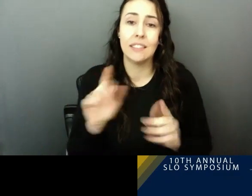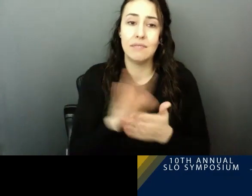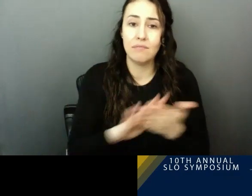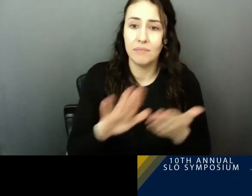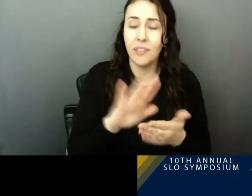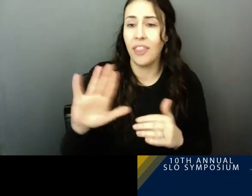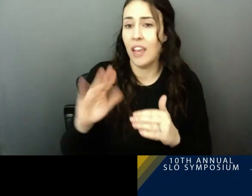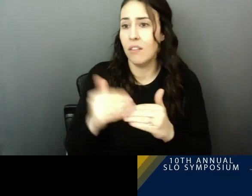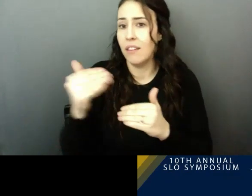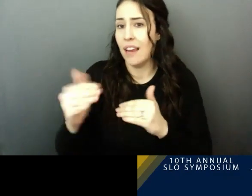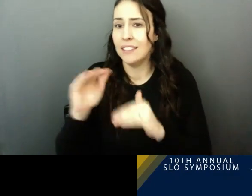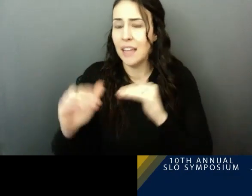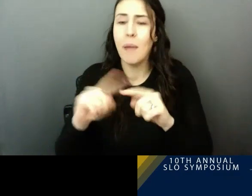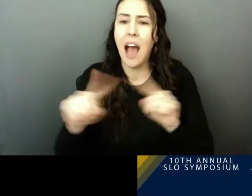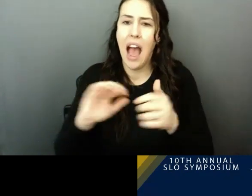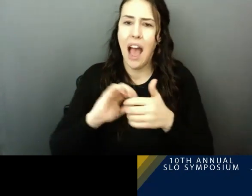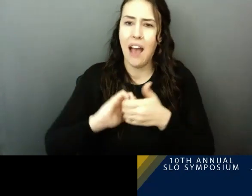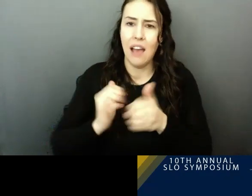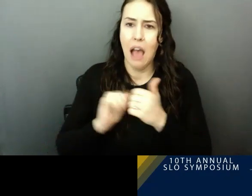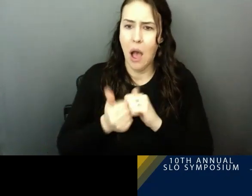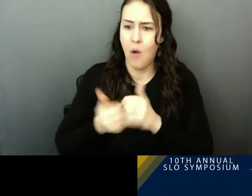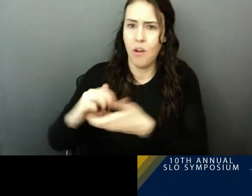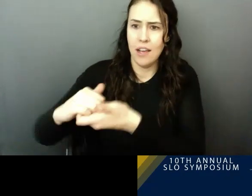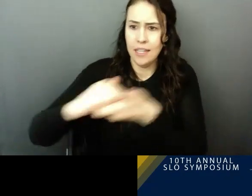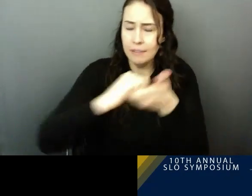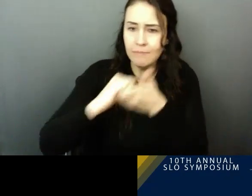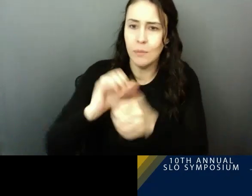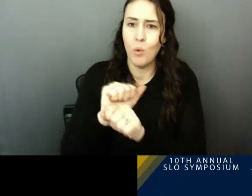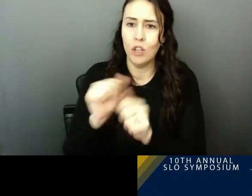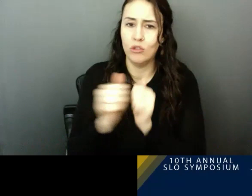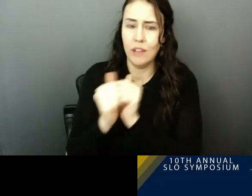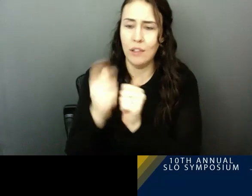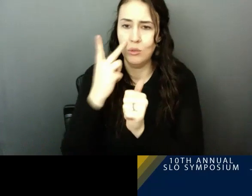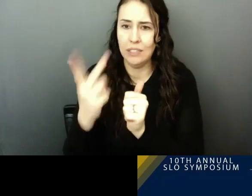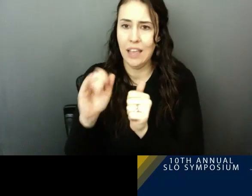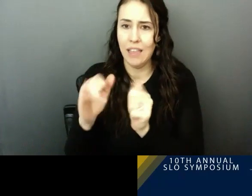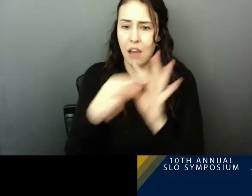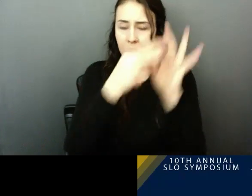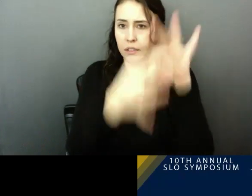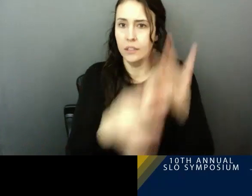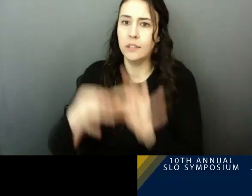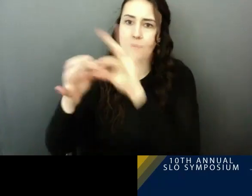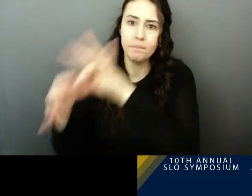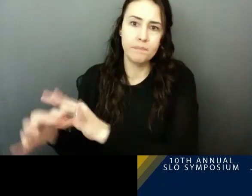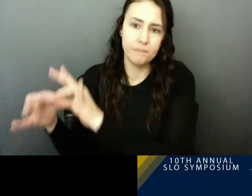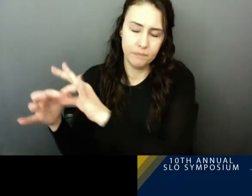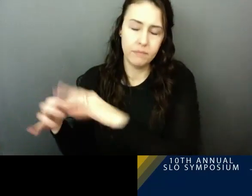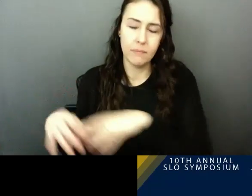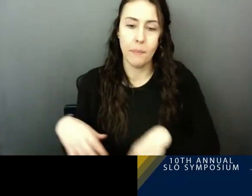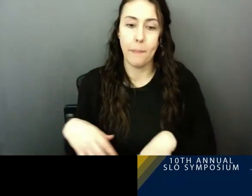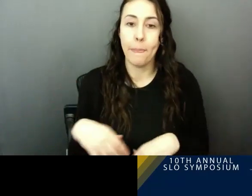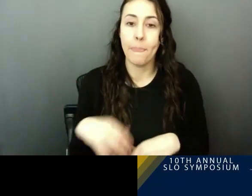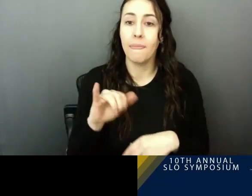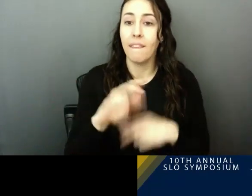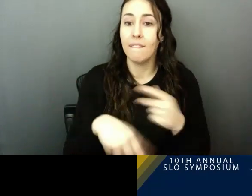work together so that you see how those pieces are interconnected? So if you look at the version of the draft standards